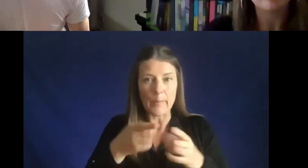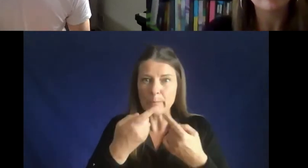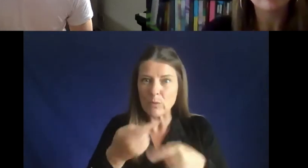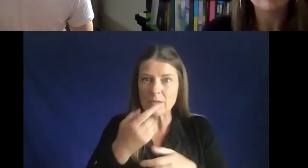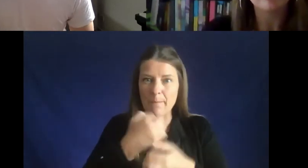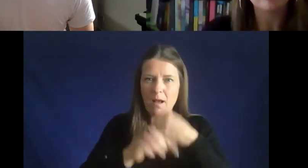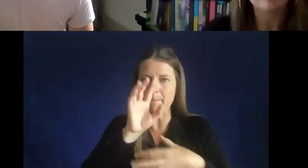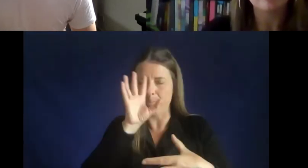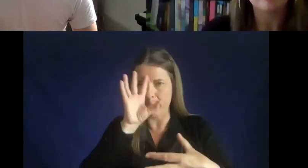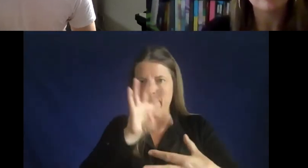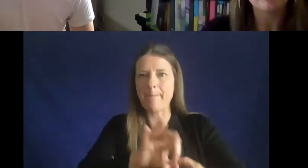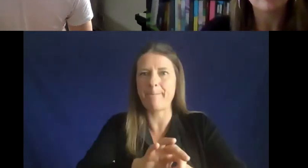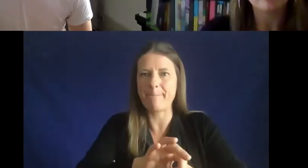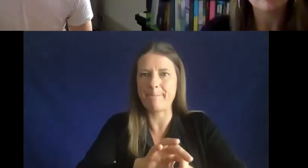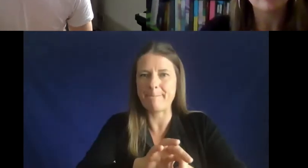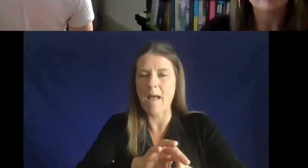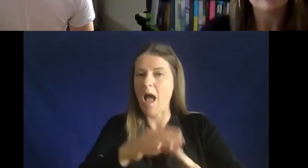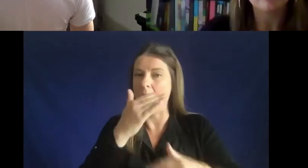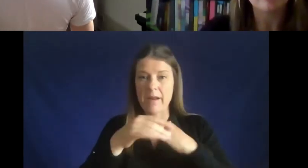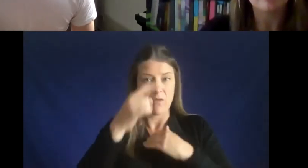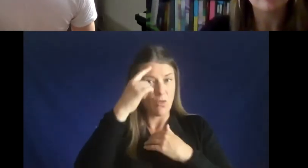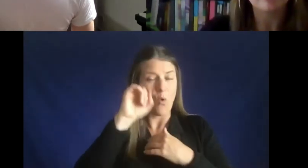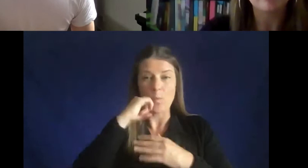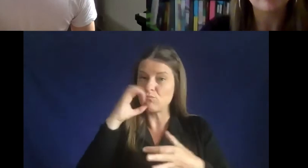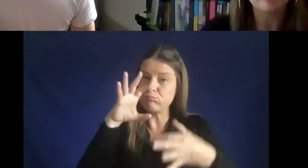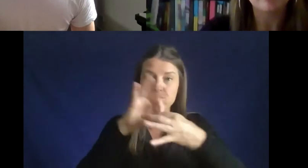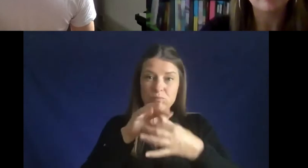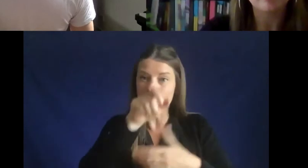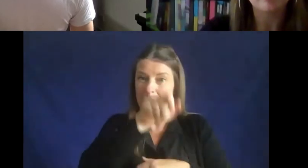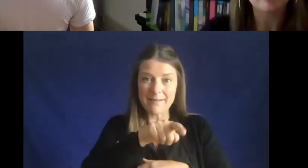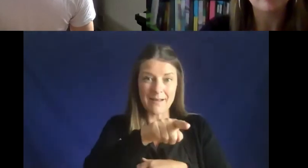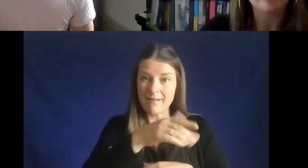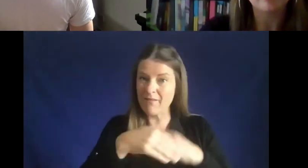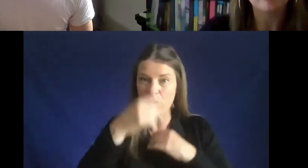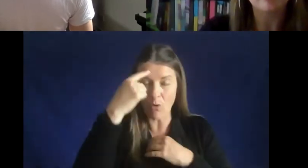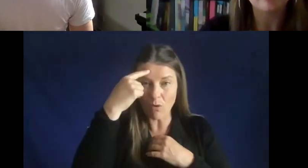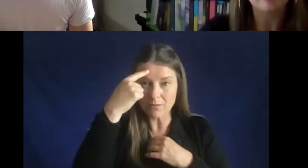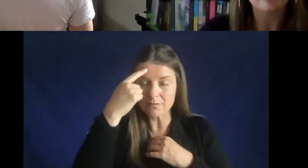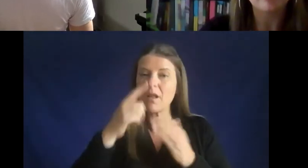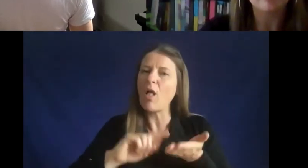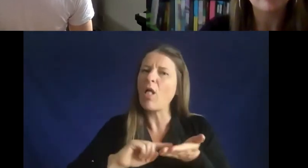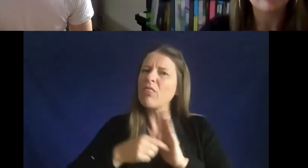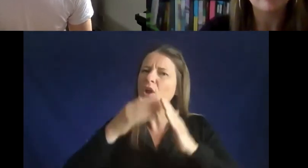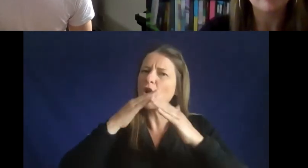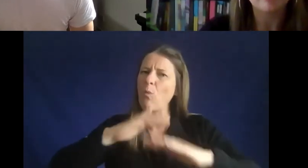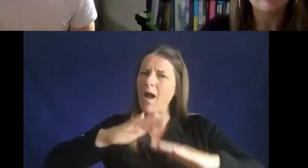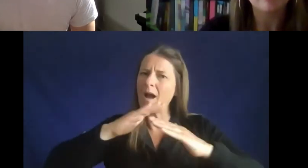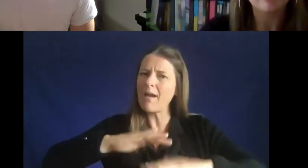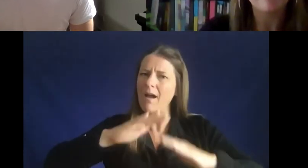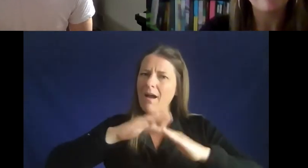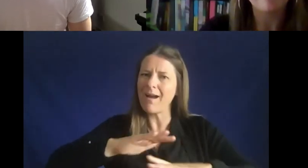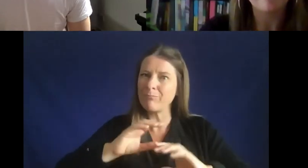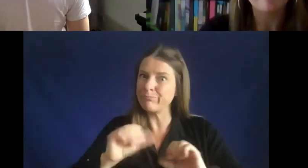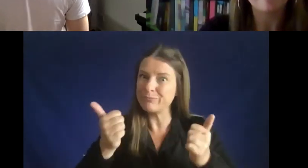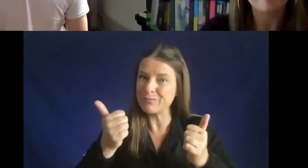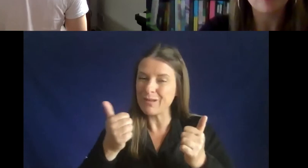that I didn't expect to have connections with. And so the choir is a great one. It's on YouTube if you would